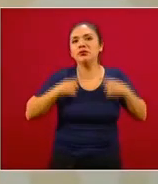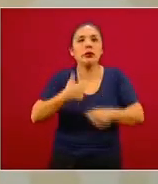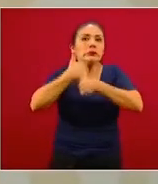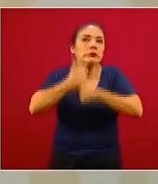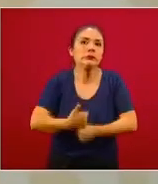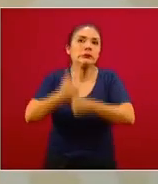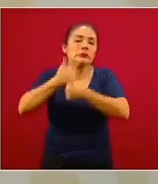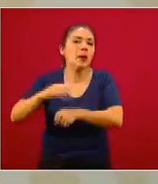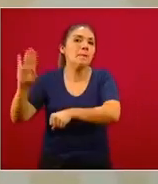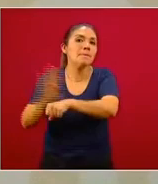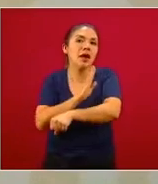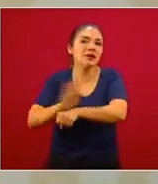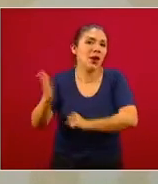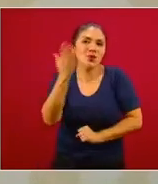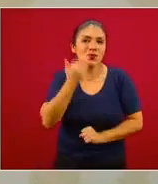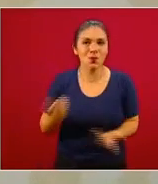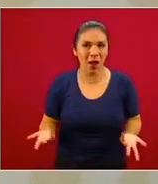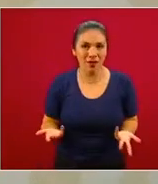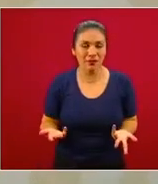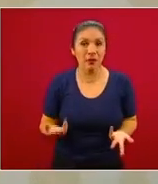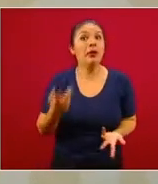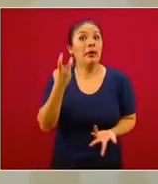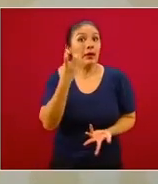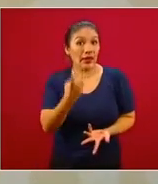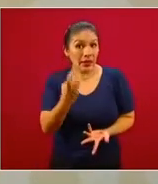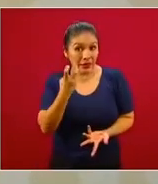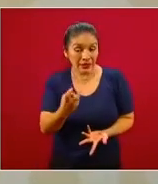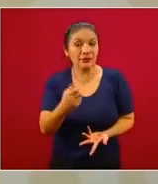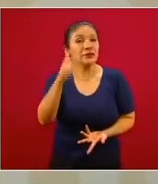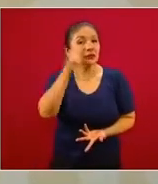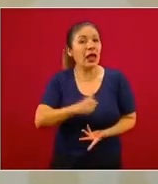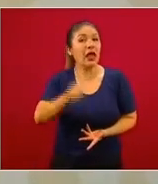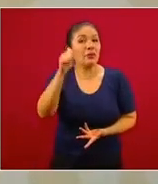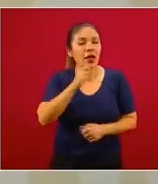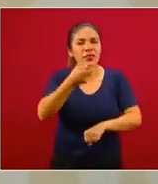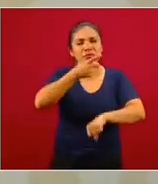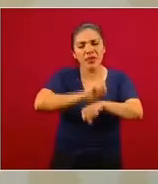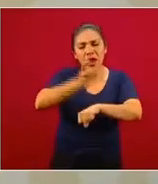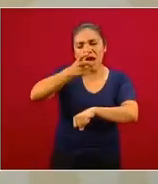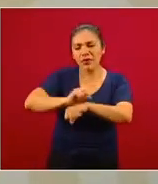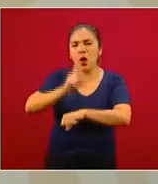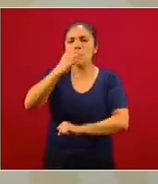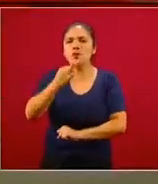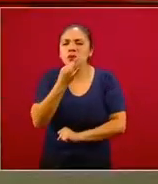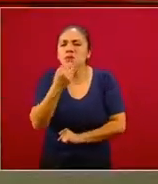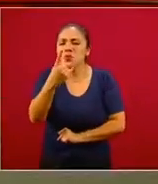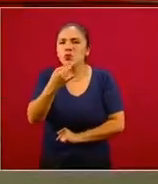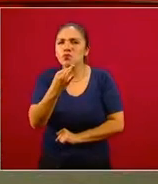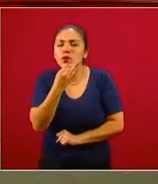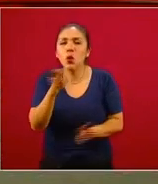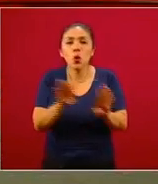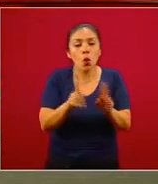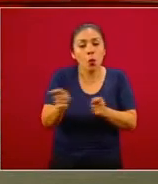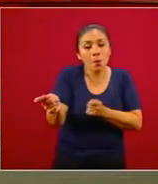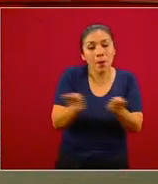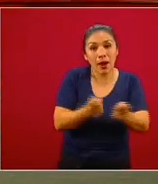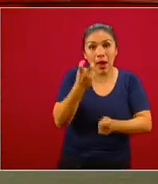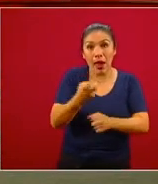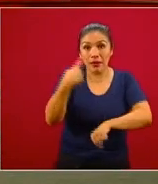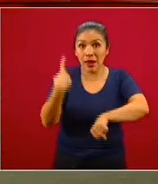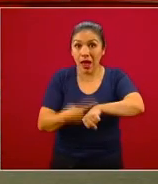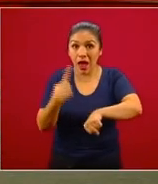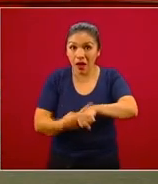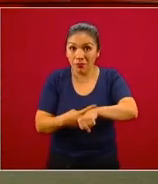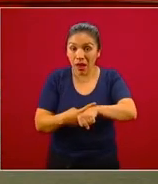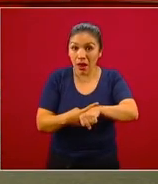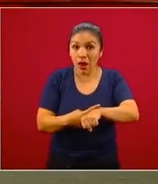to their bienestar. well-being, Entonces, because it's the en todo economy. momento, cada So at momento, every cada día, moment, cada every minuto minute, every del manejo day de esta in epidemia, managing this